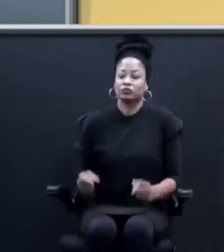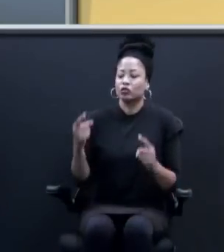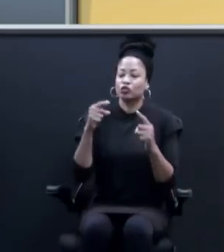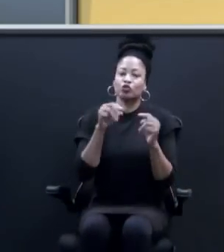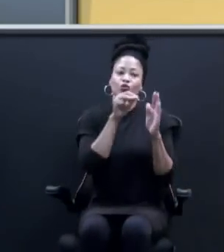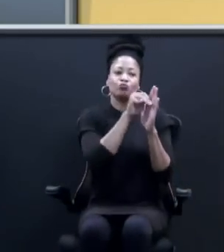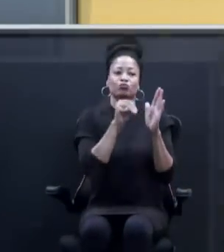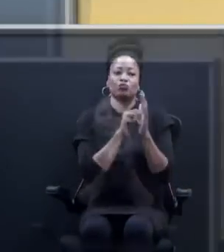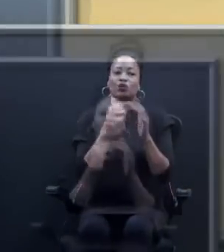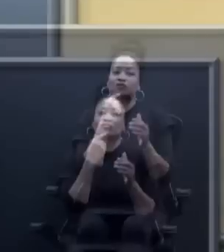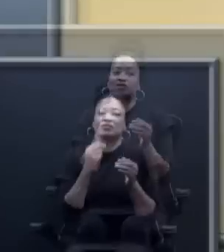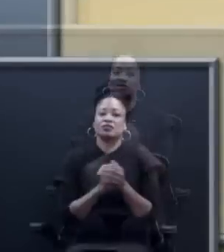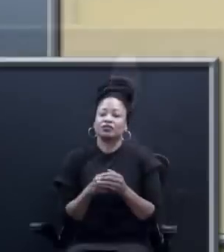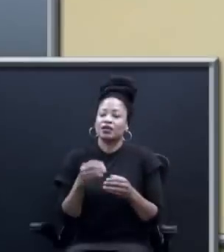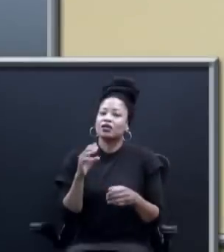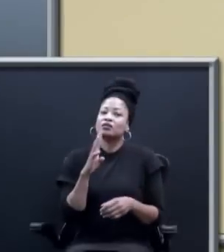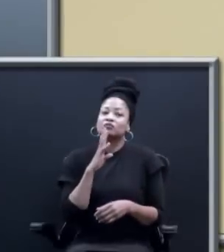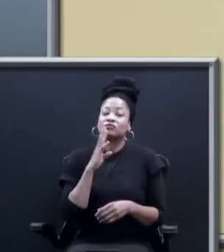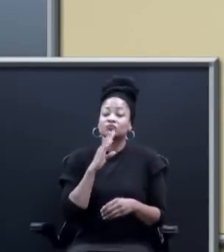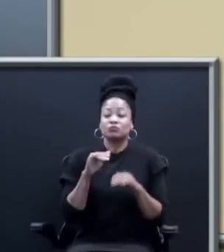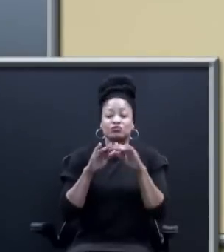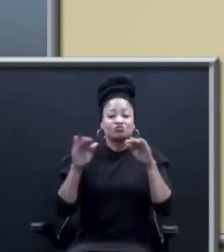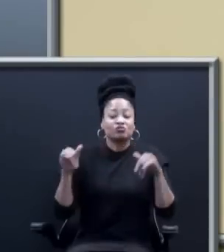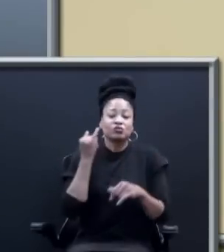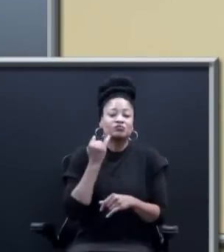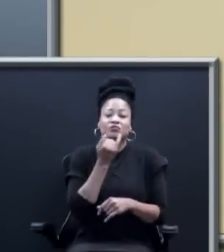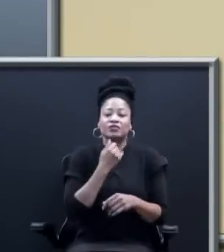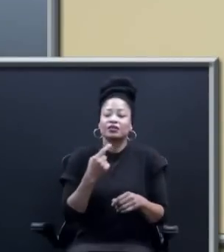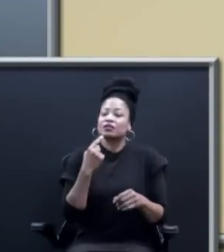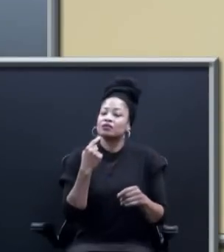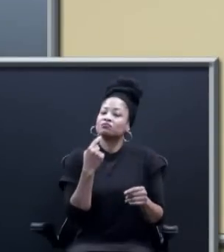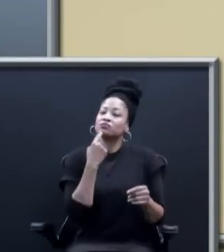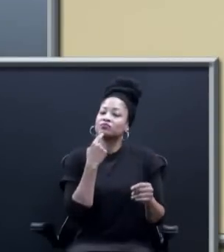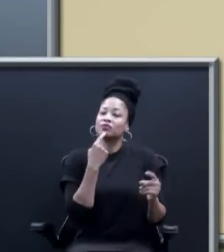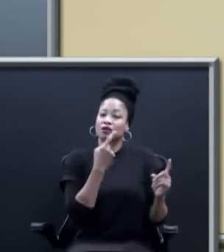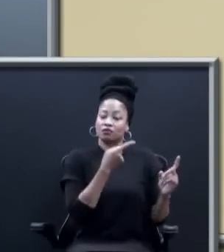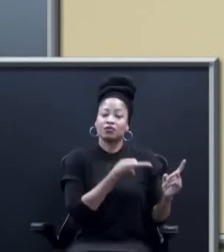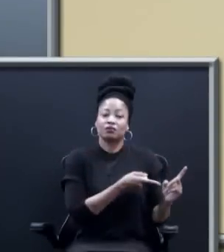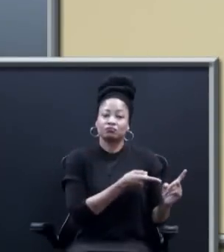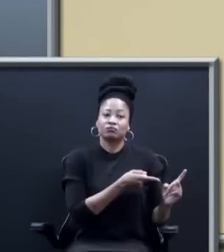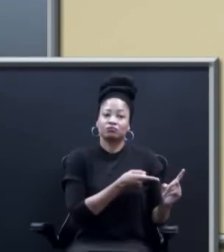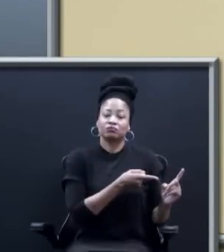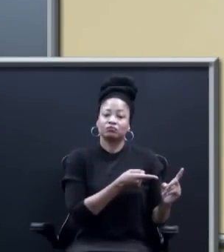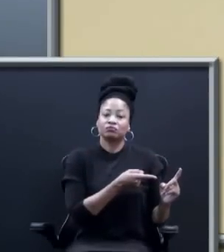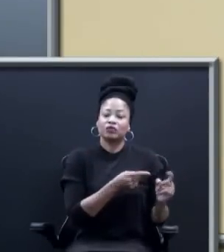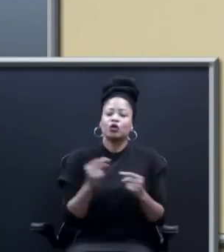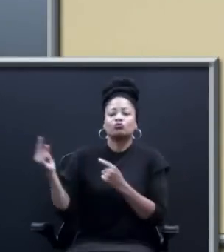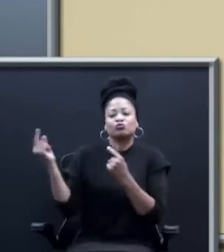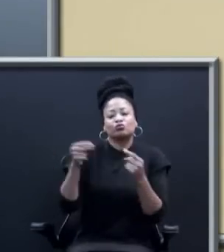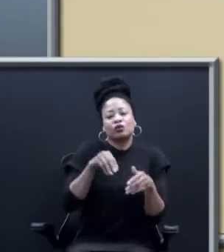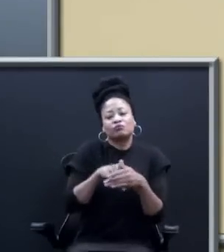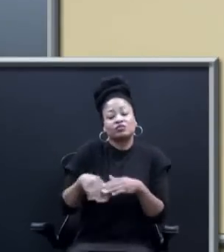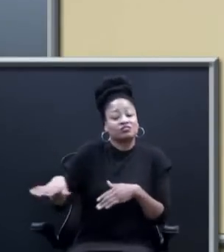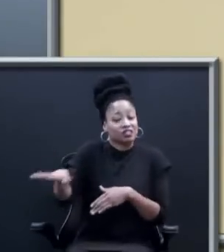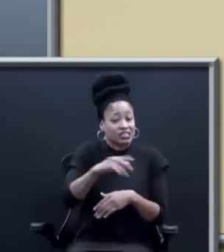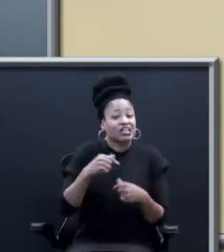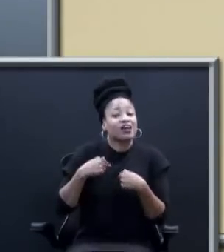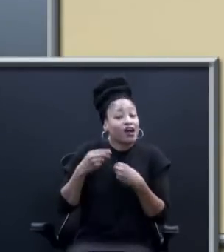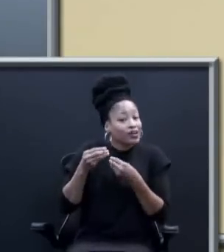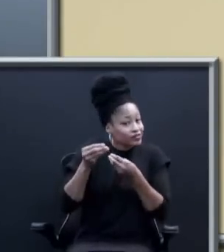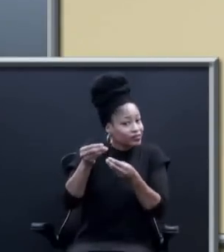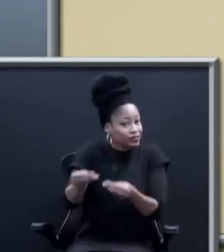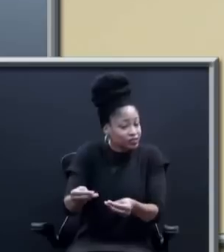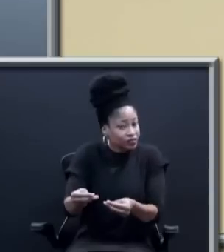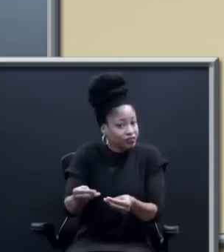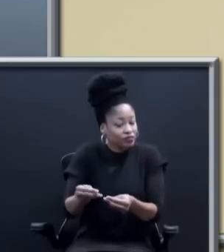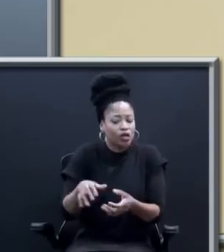saying, uh-huh. Speak unto the children of Israel, and say unto them, go ahead. When ye be come into the land which I give unto you, uh-huh. and shall reap the